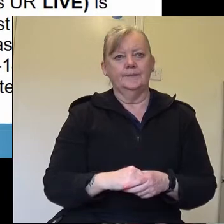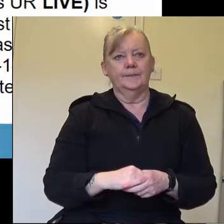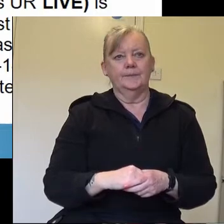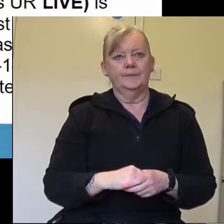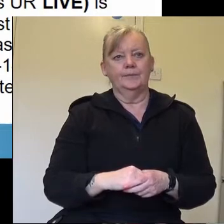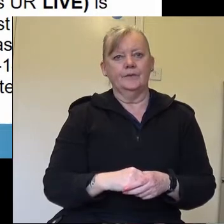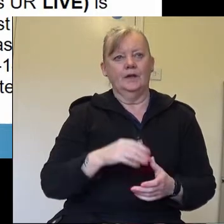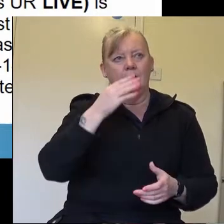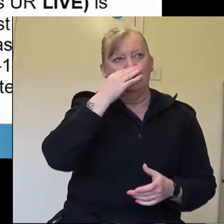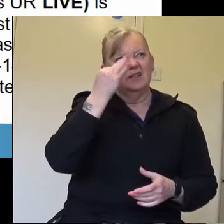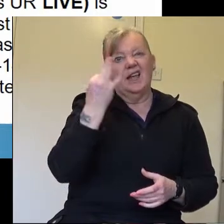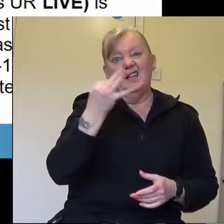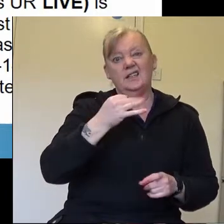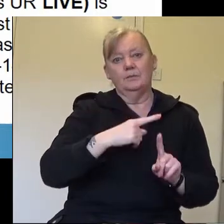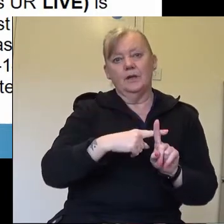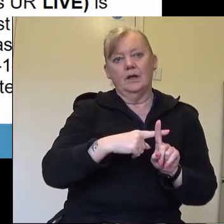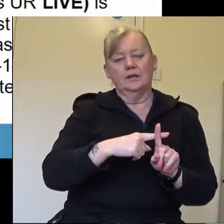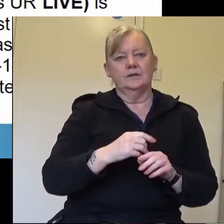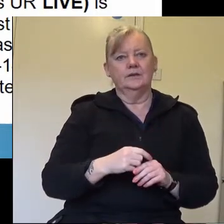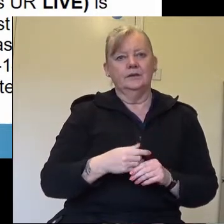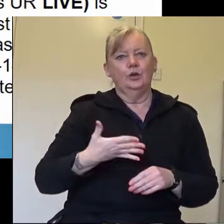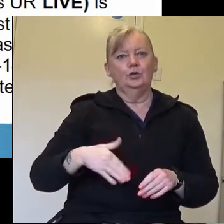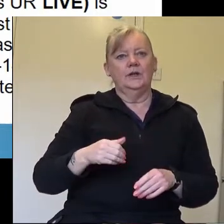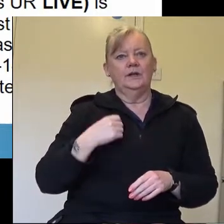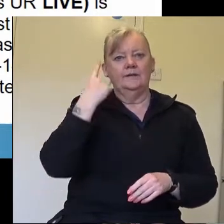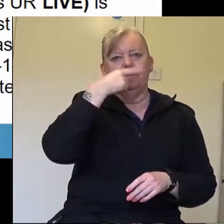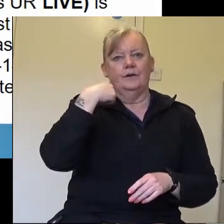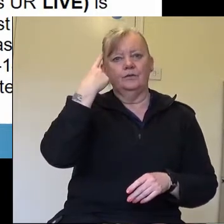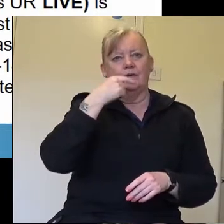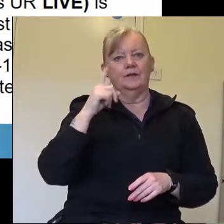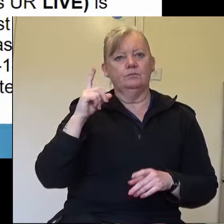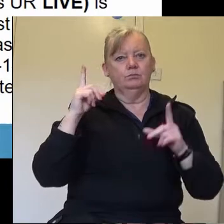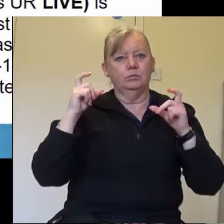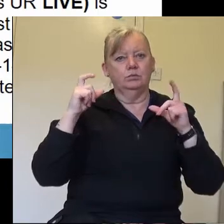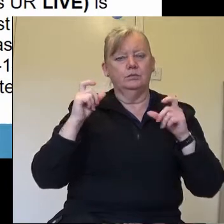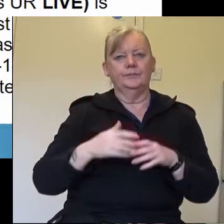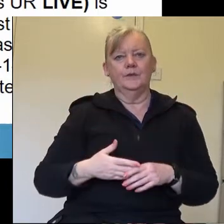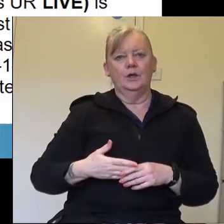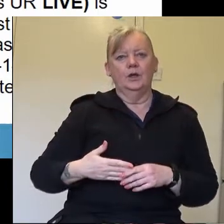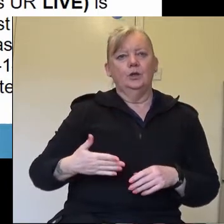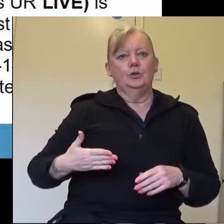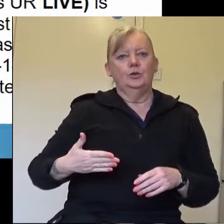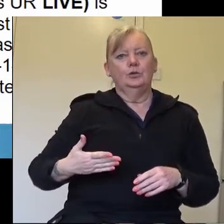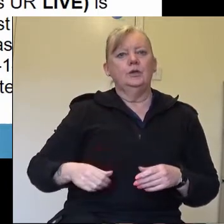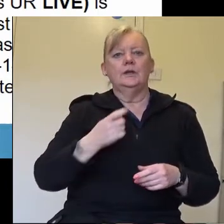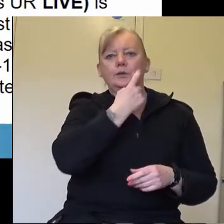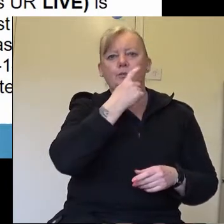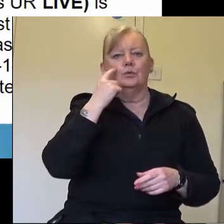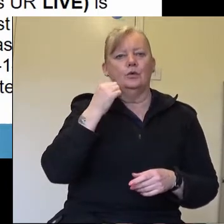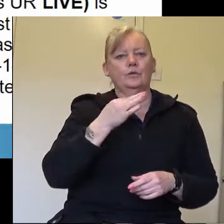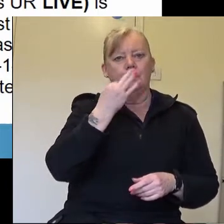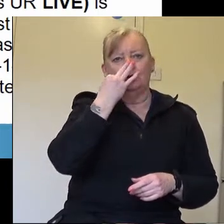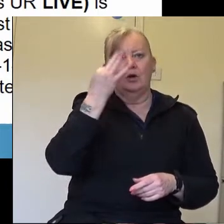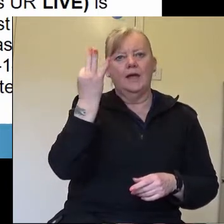subscription services. It's 18 plus, so if we take it black and white, you need to take a photograph of your face with your ID